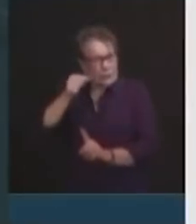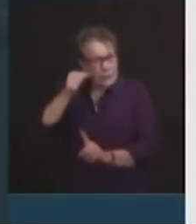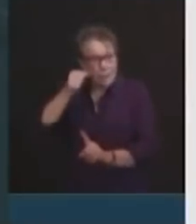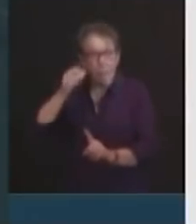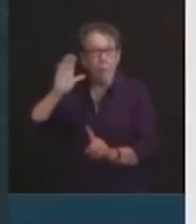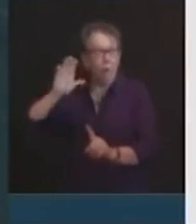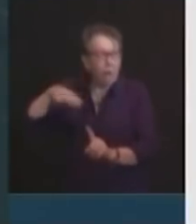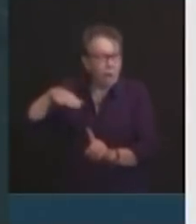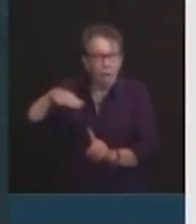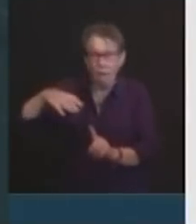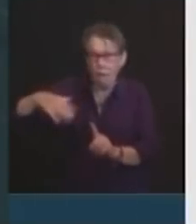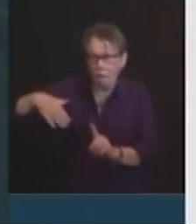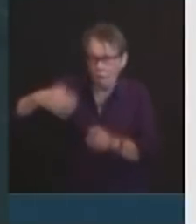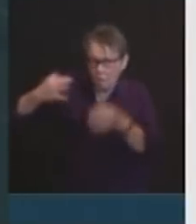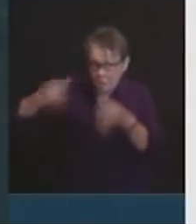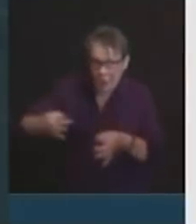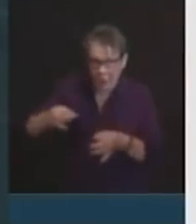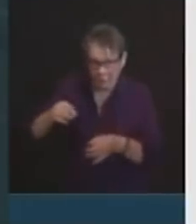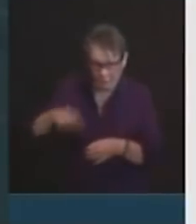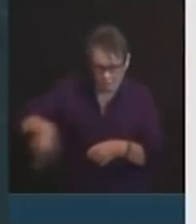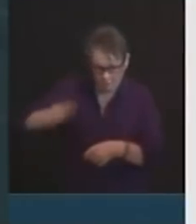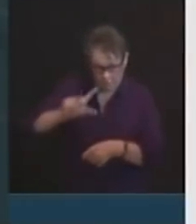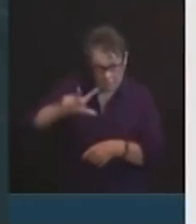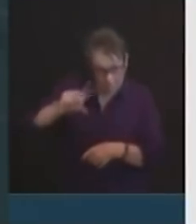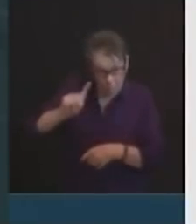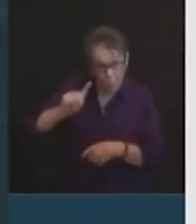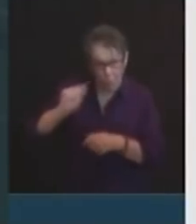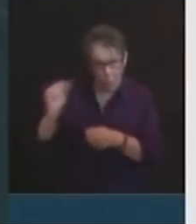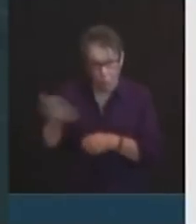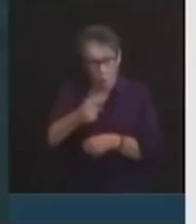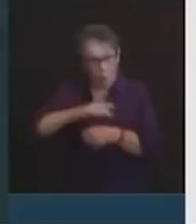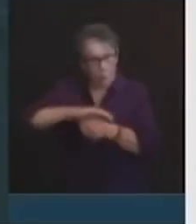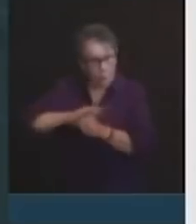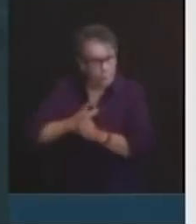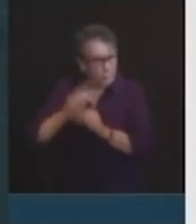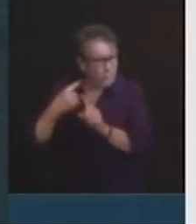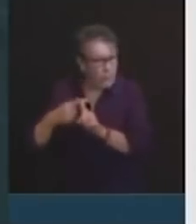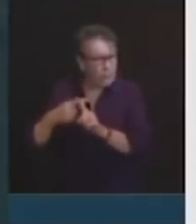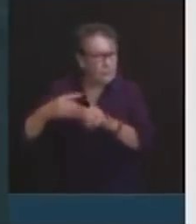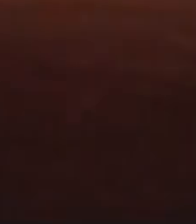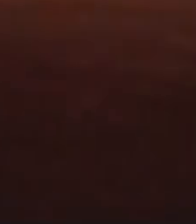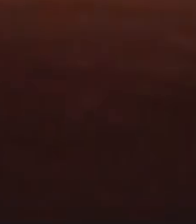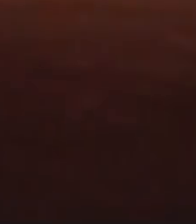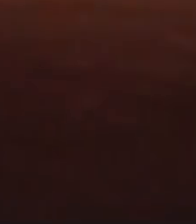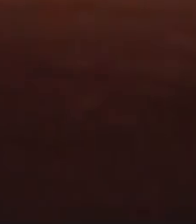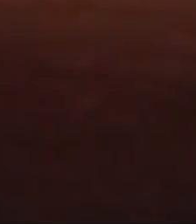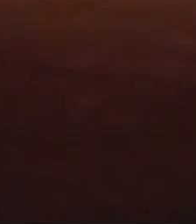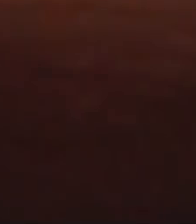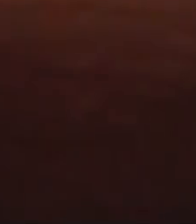Governor Murphy says, there is no way to sugarcoat any of these numbers. They are not good.